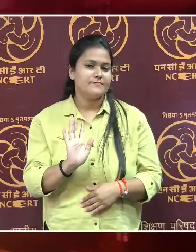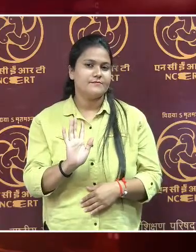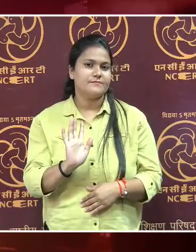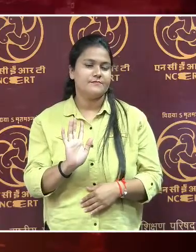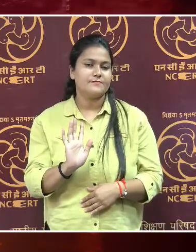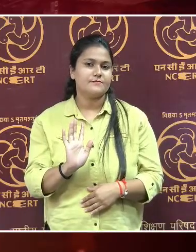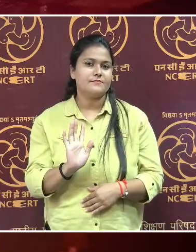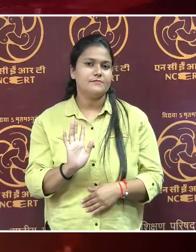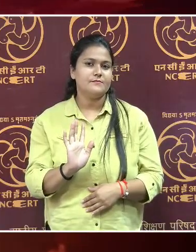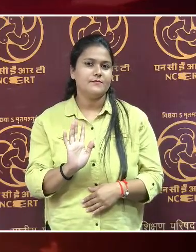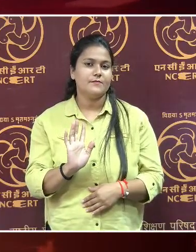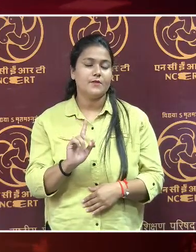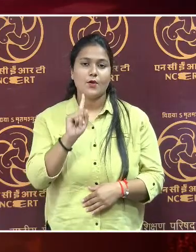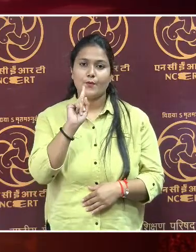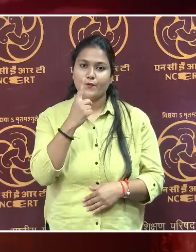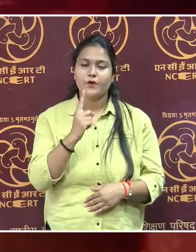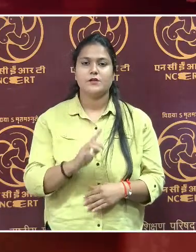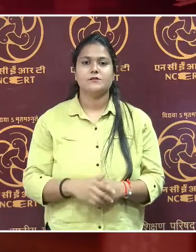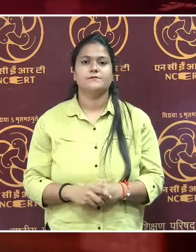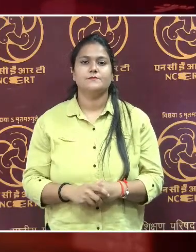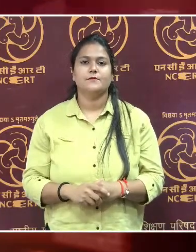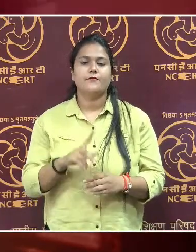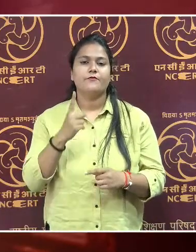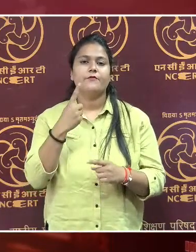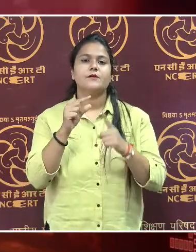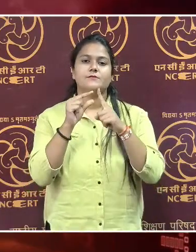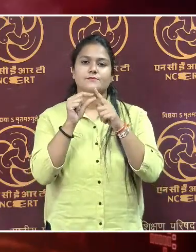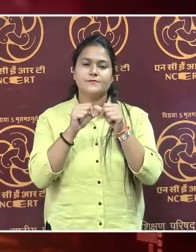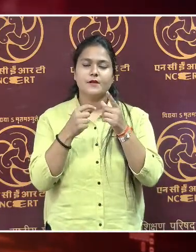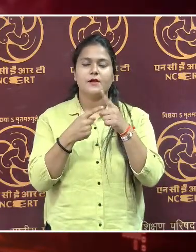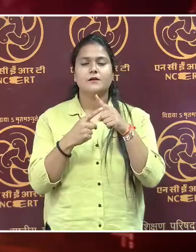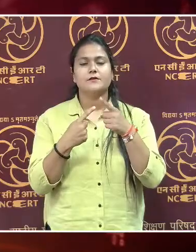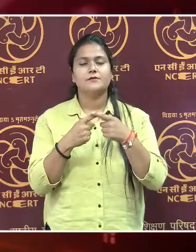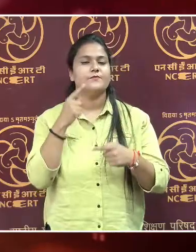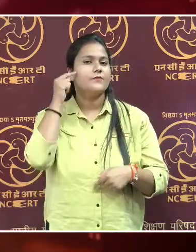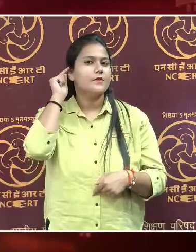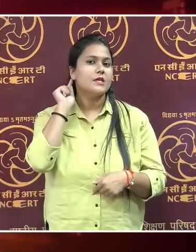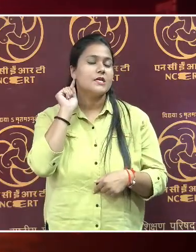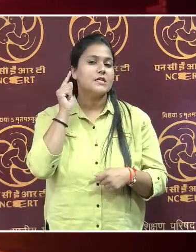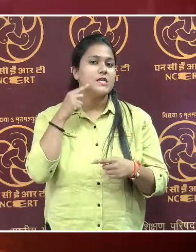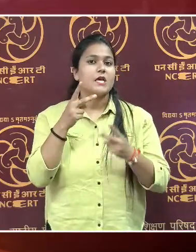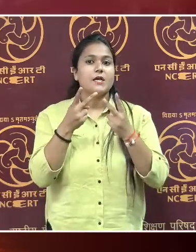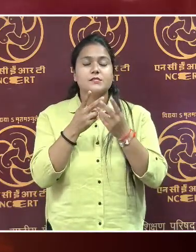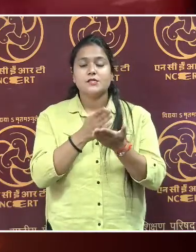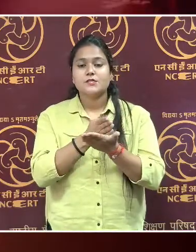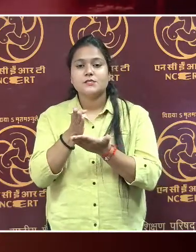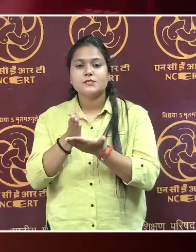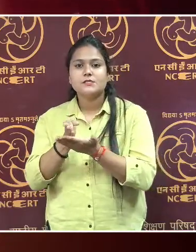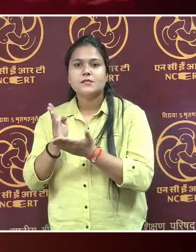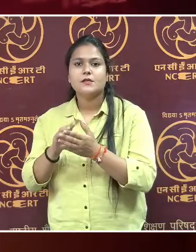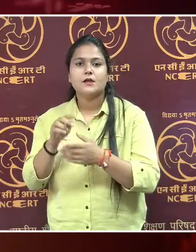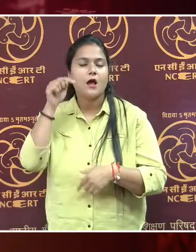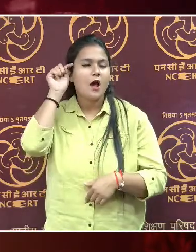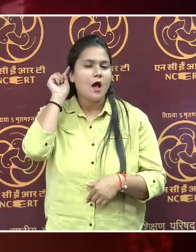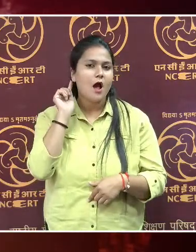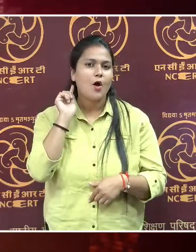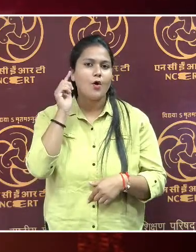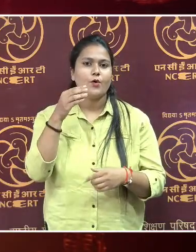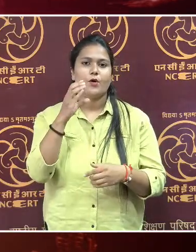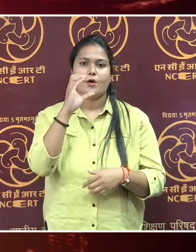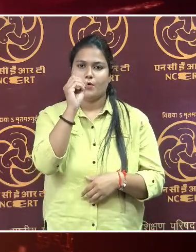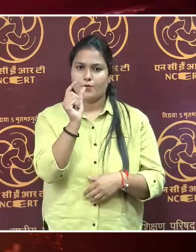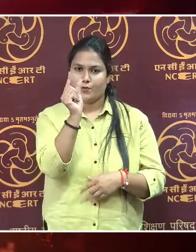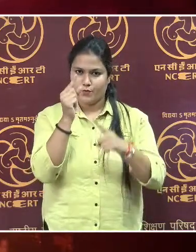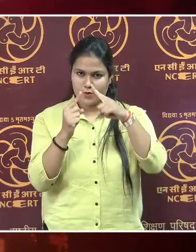as it is. It is just one part of our ear. As I have divided here, we have outer ear, inner ear, and